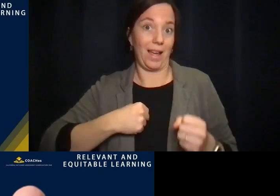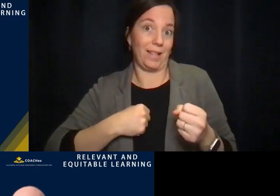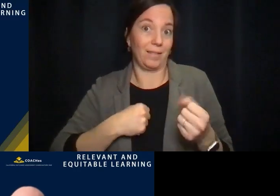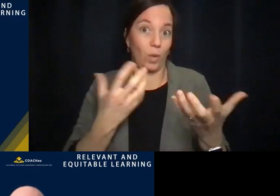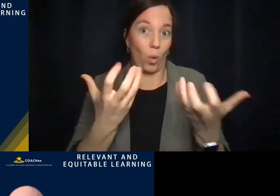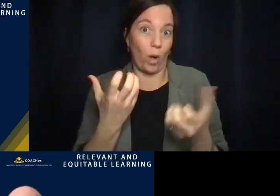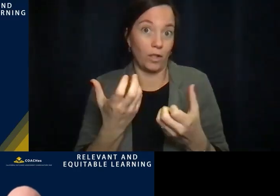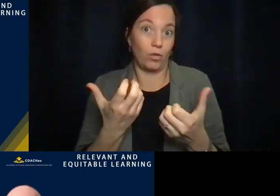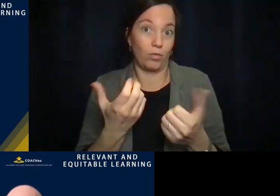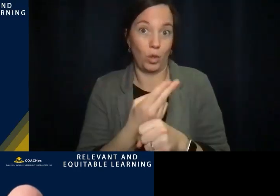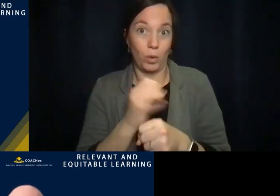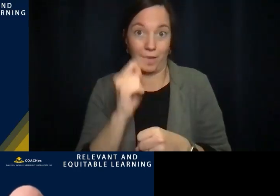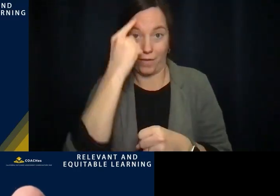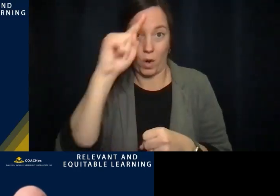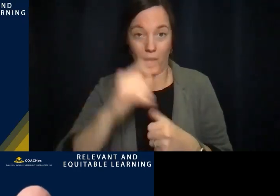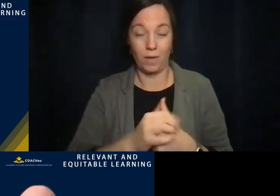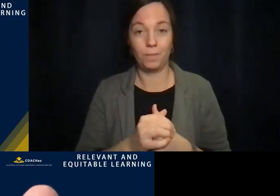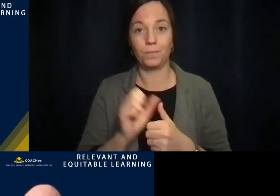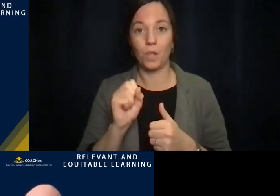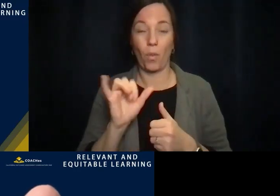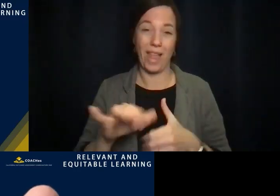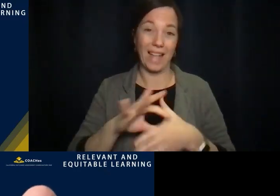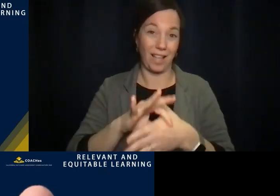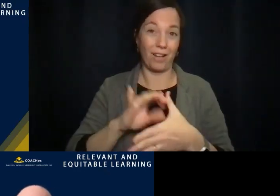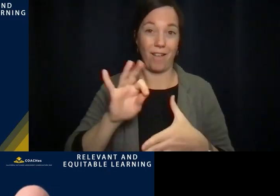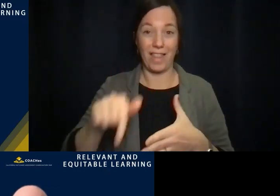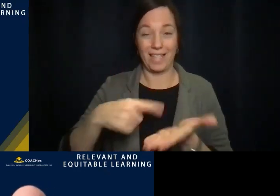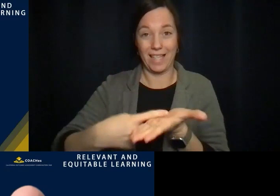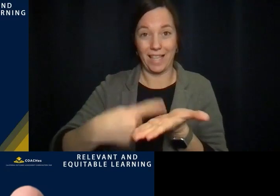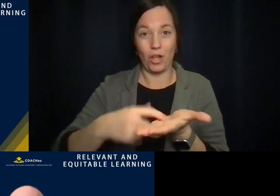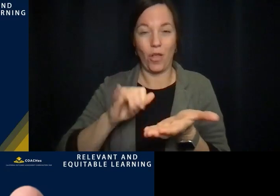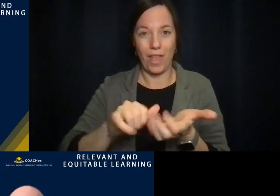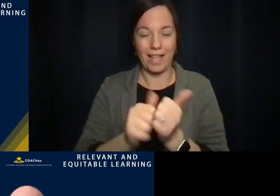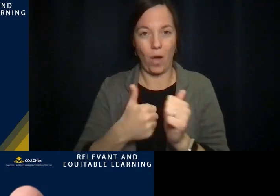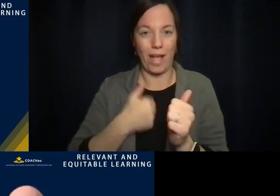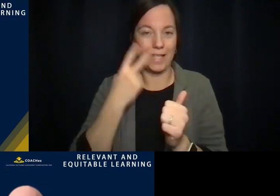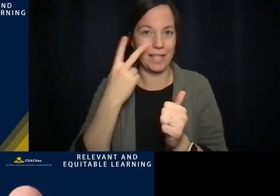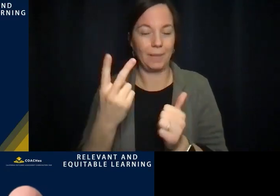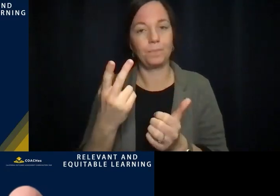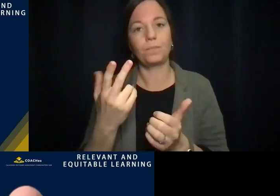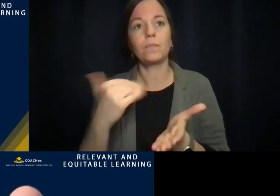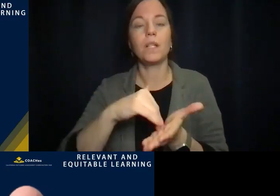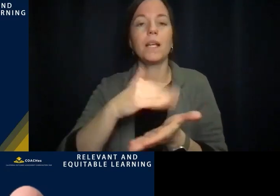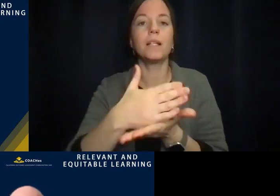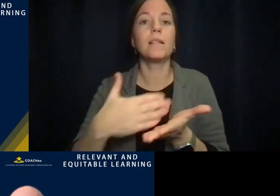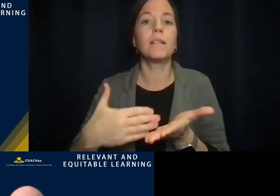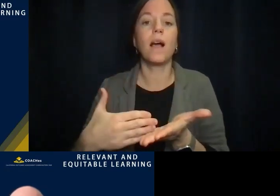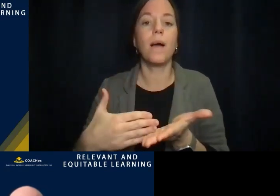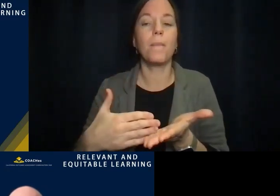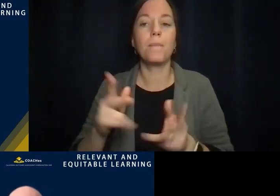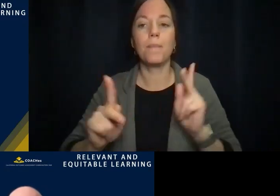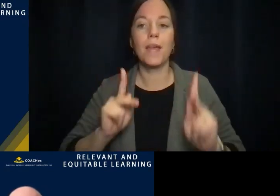that I needed. So that's the context of the discussion, and that's how I see that. You know, again, some of the